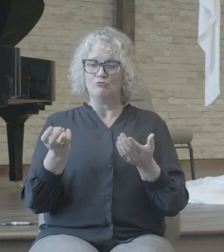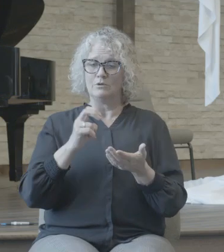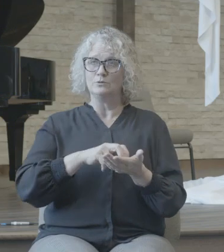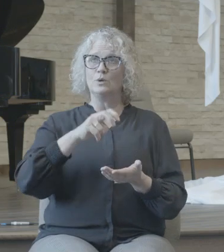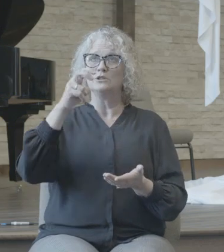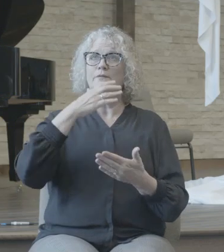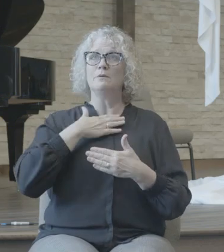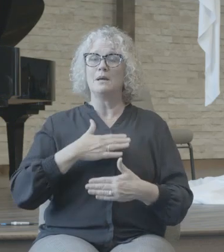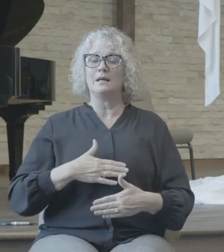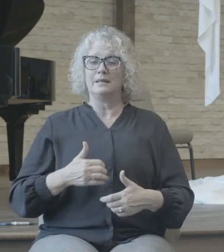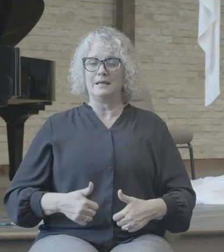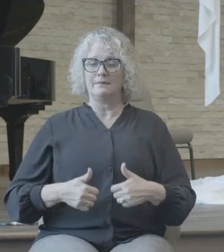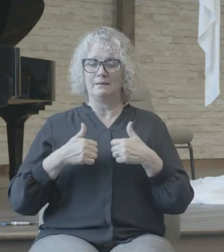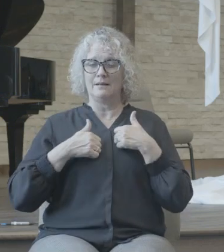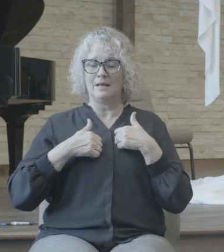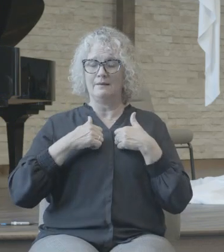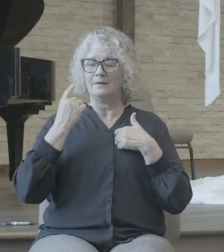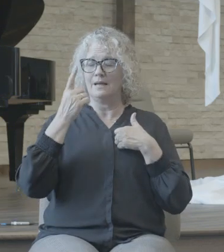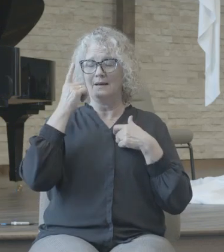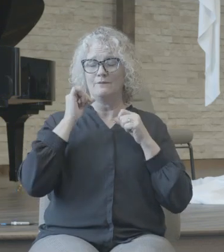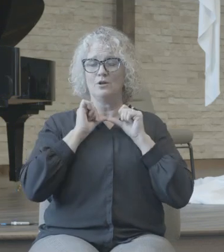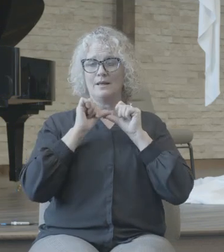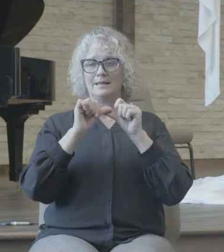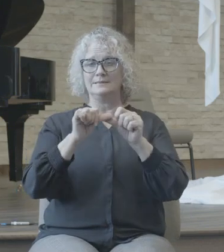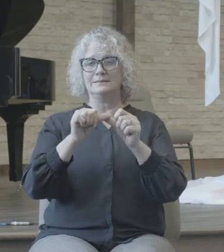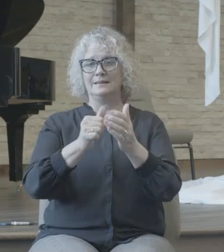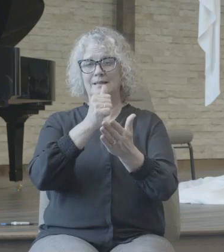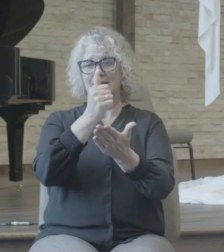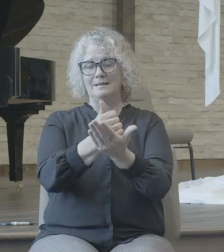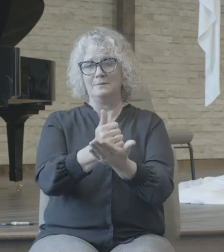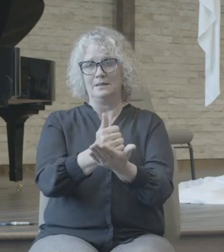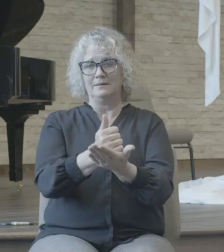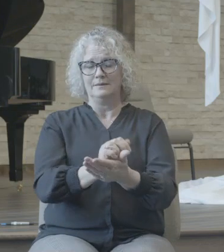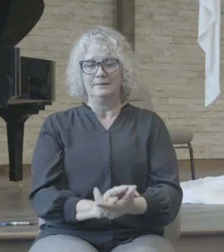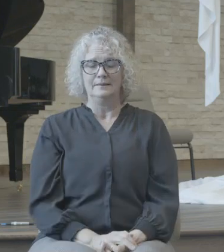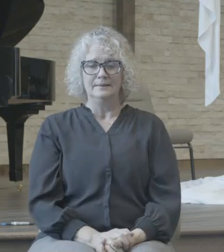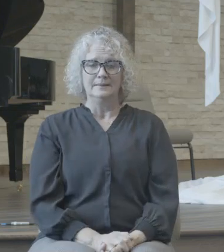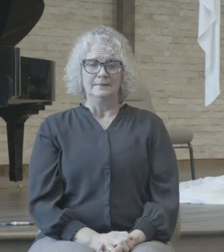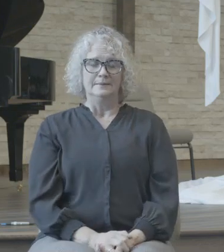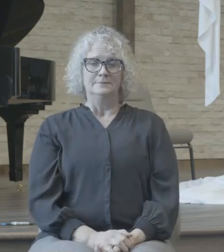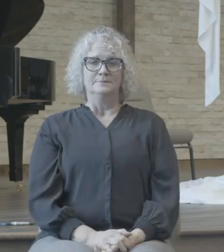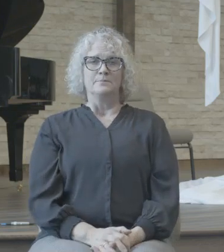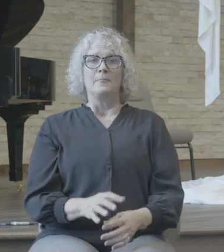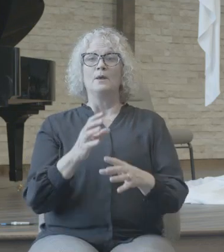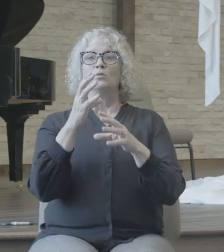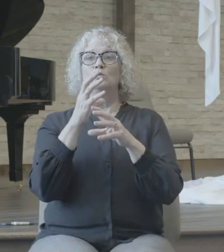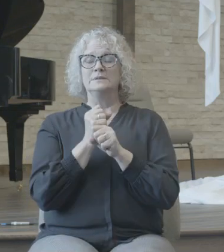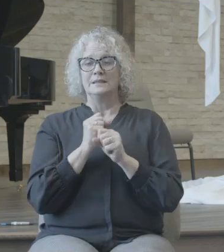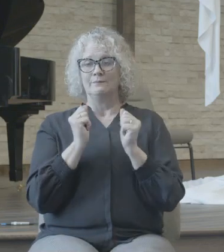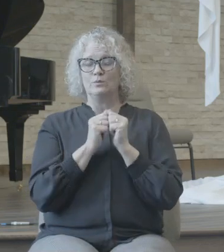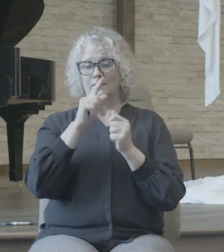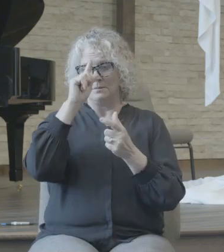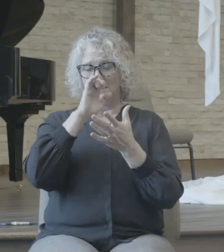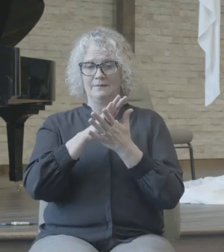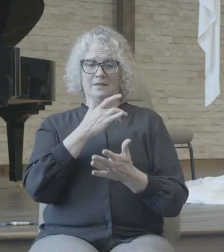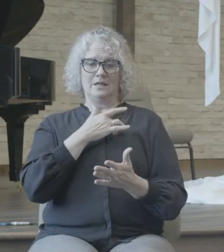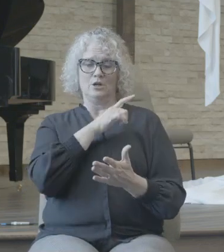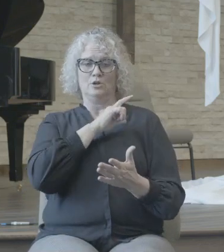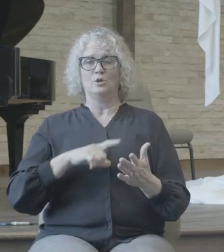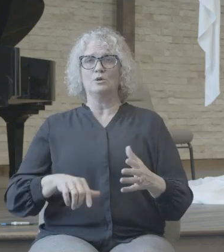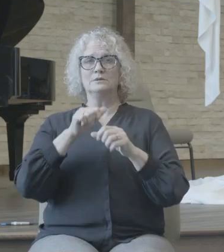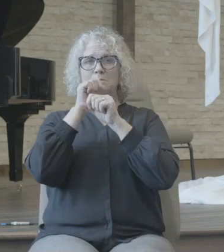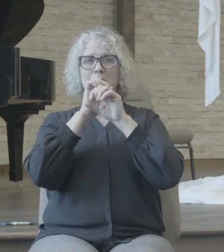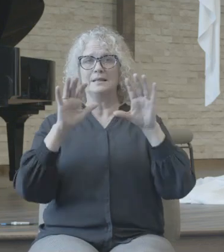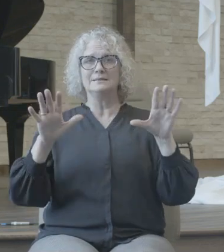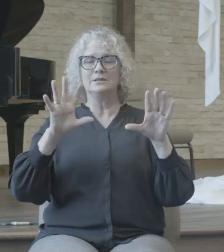body, and the life everlasting. Amen. Receive with a believing heart the blessing of our Lord.